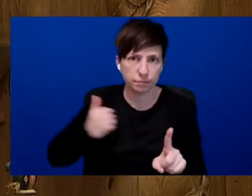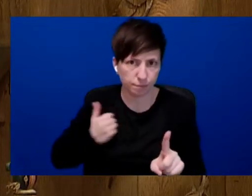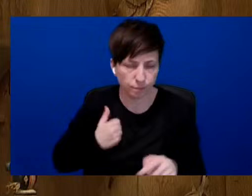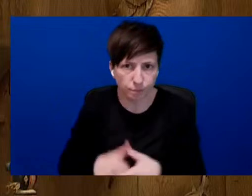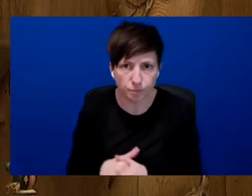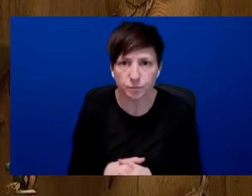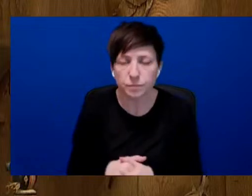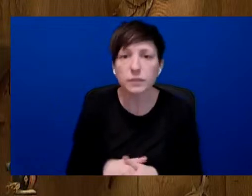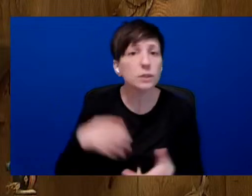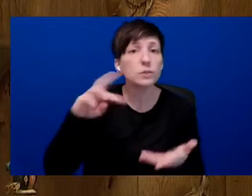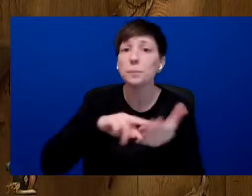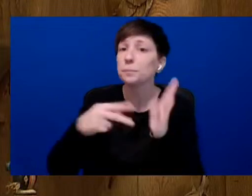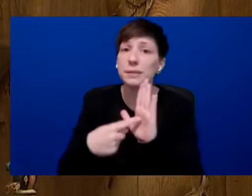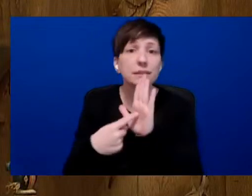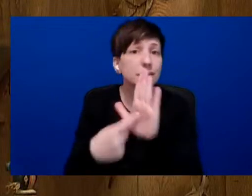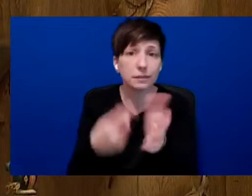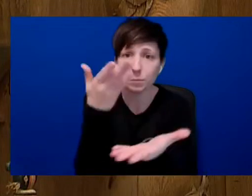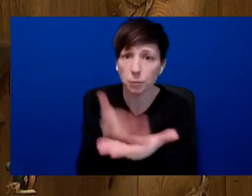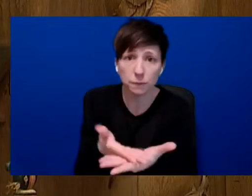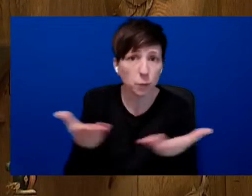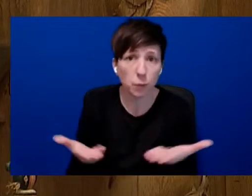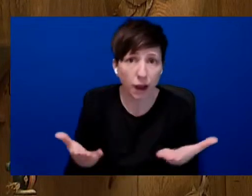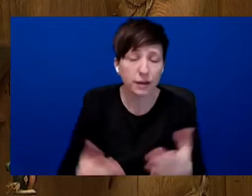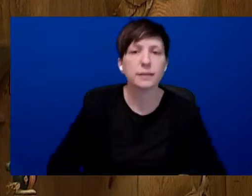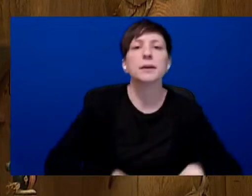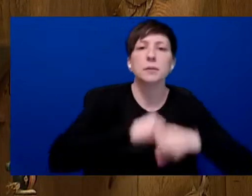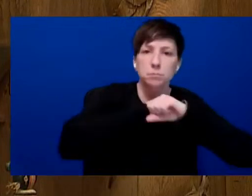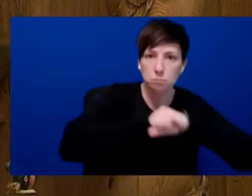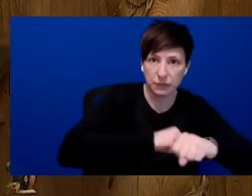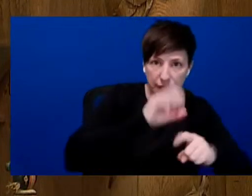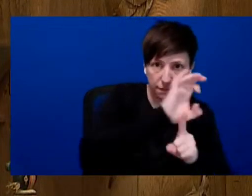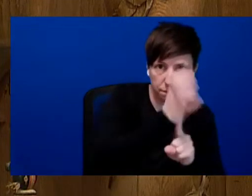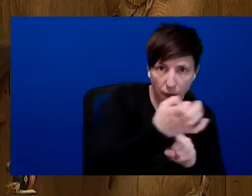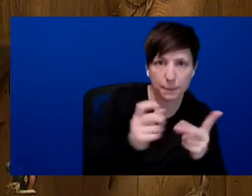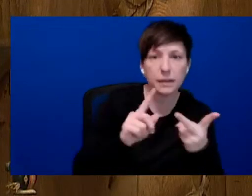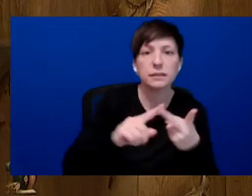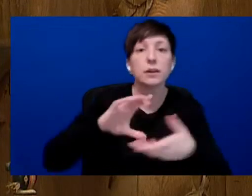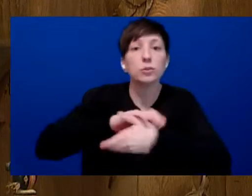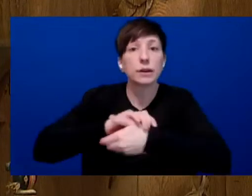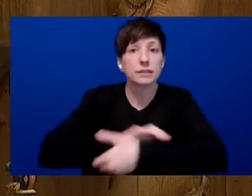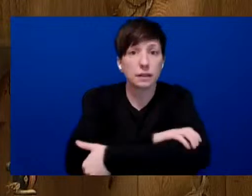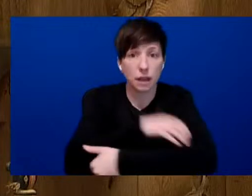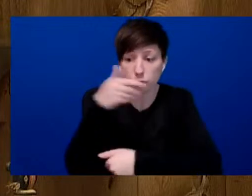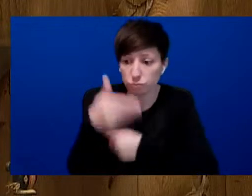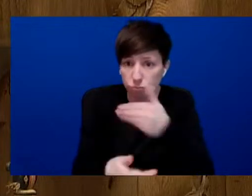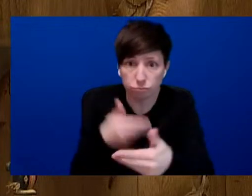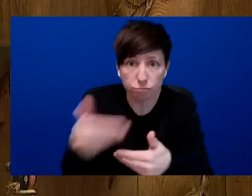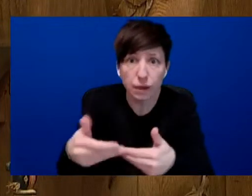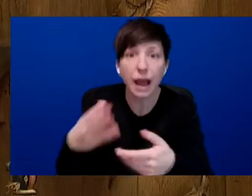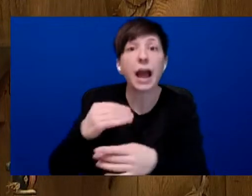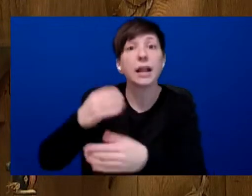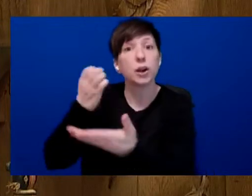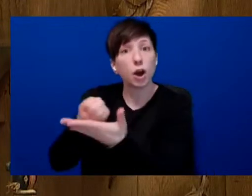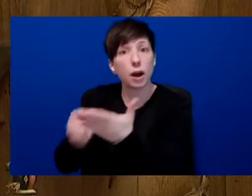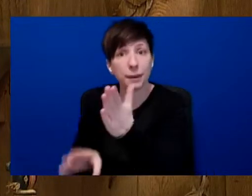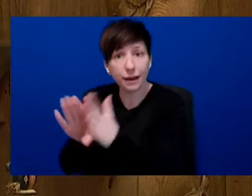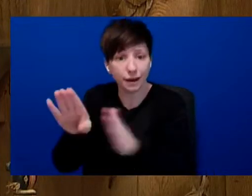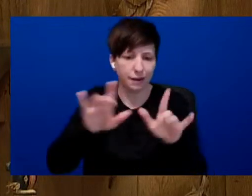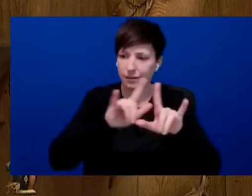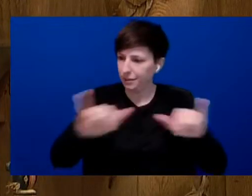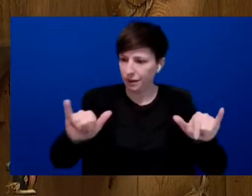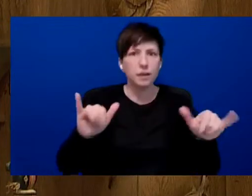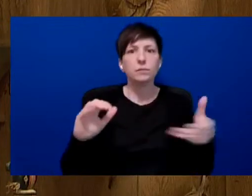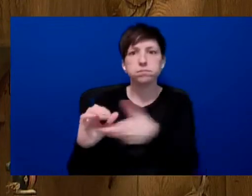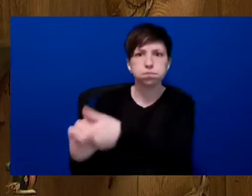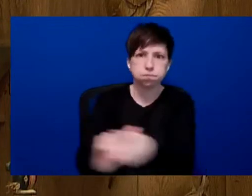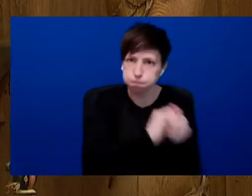reconciliation, protecting the environment, and growing the economy go hand in hand. The cost of inaction on climate change is